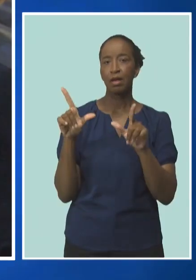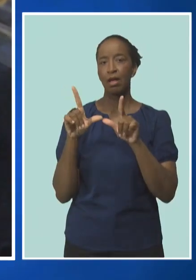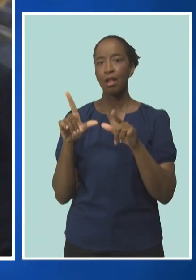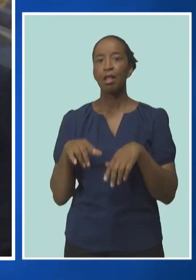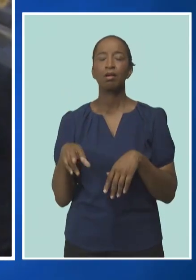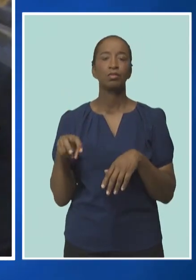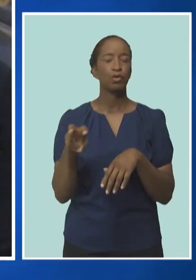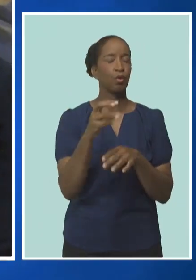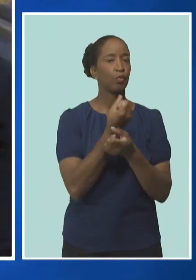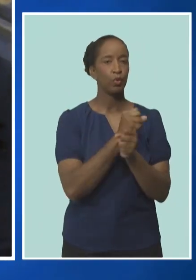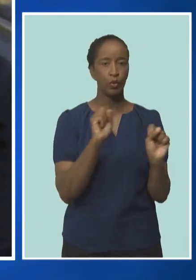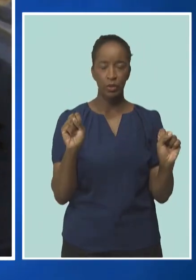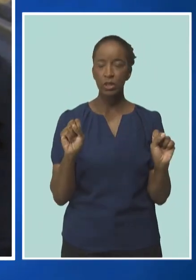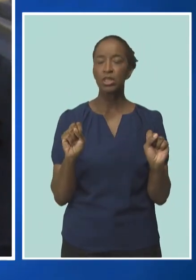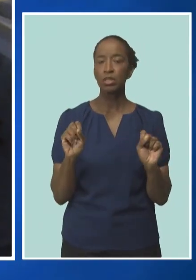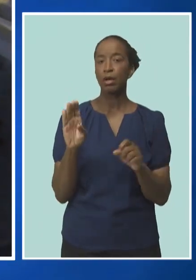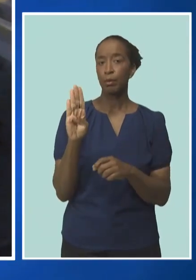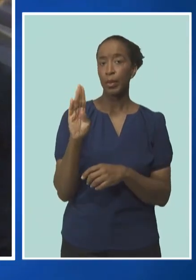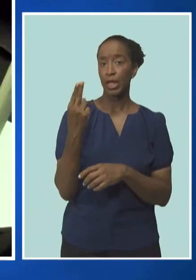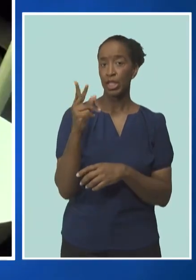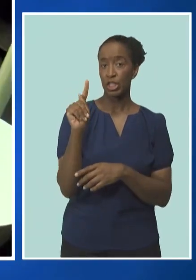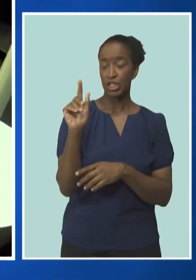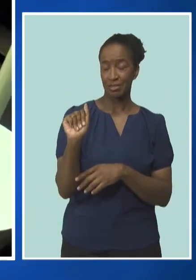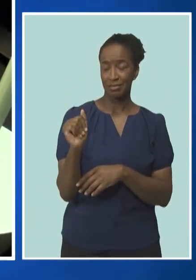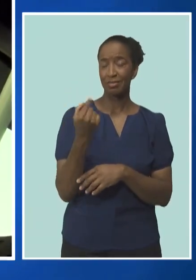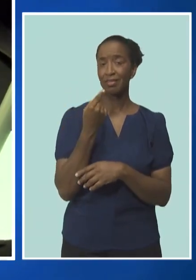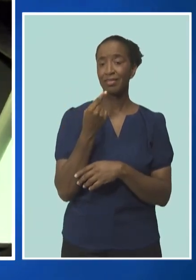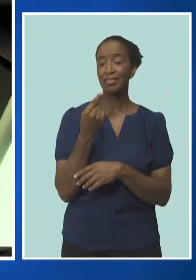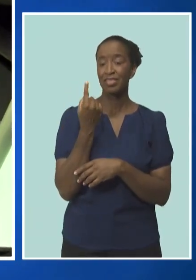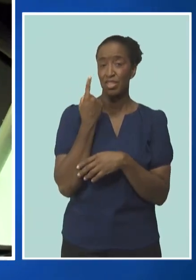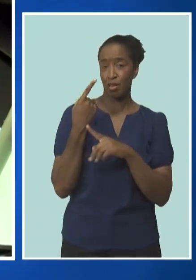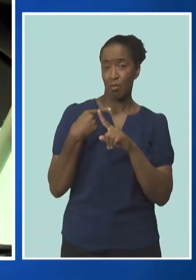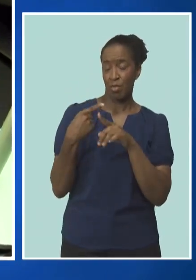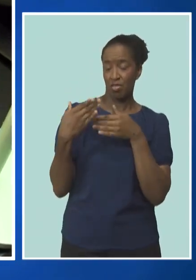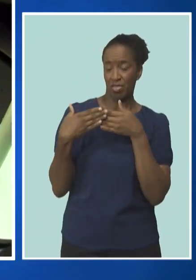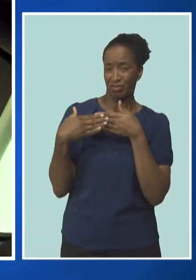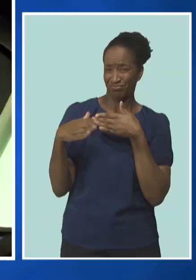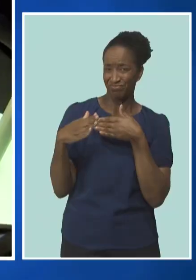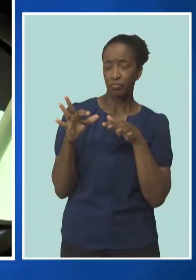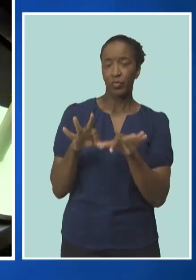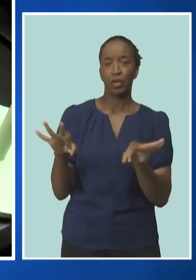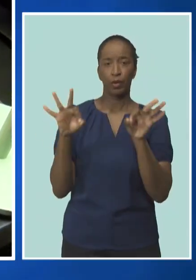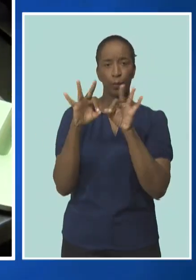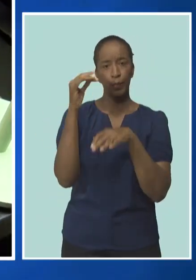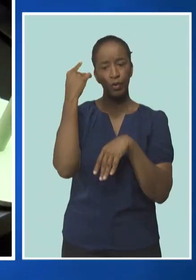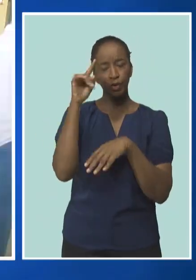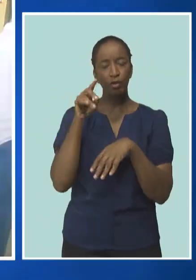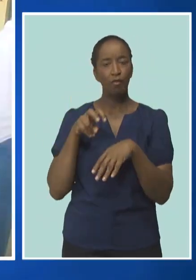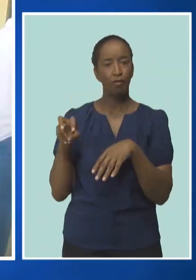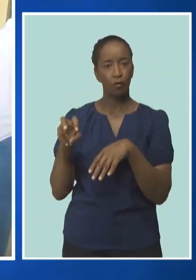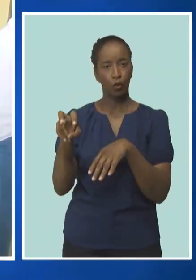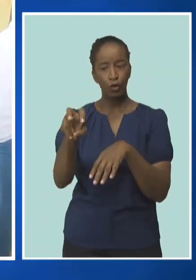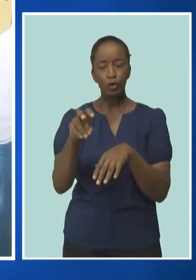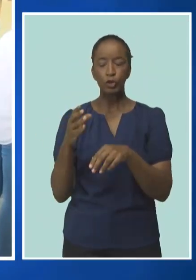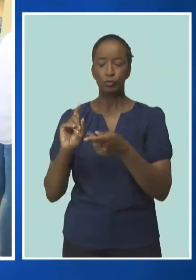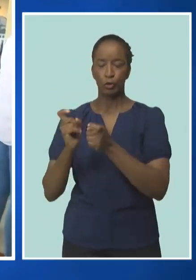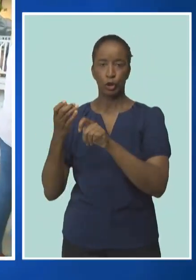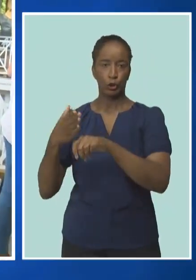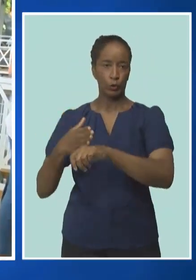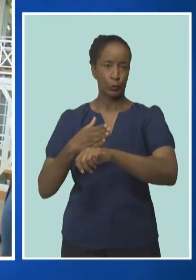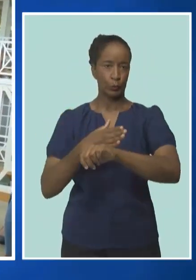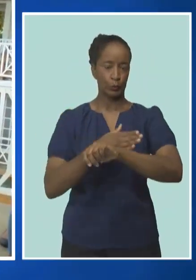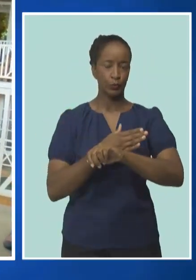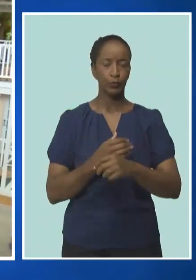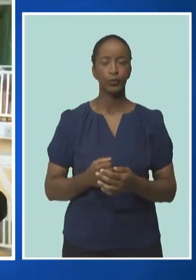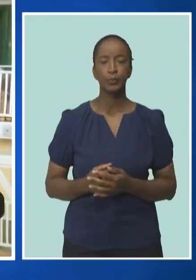BHTA says the next few months are critical for shaping the future of the island's #1 industry. Deanza Roberts,